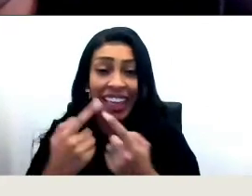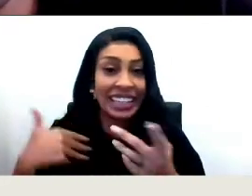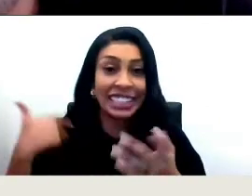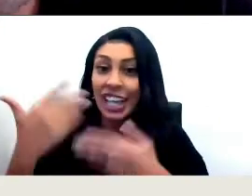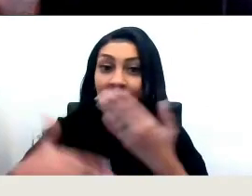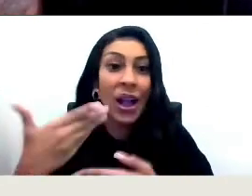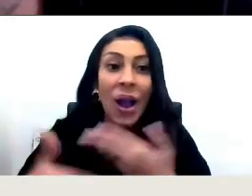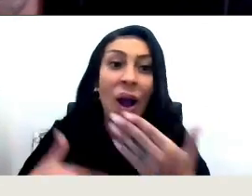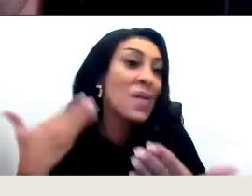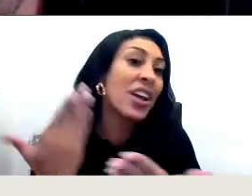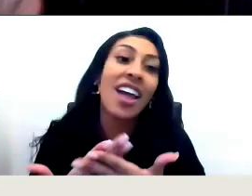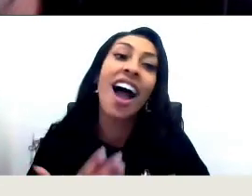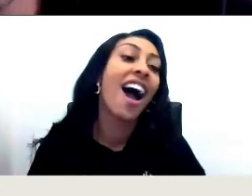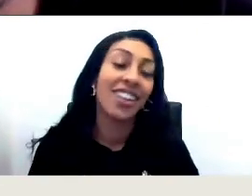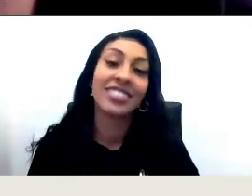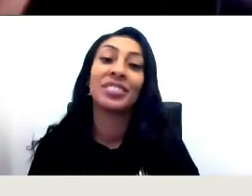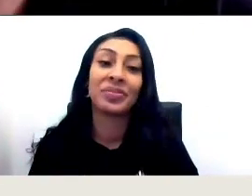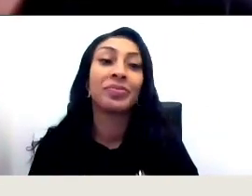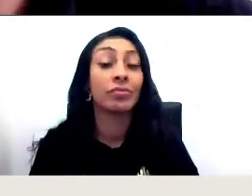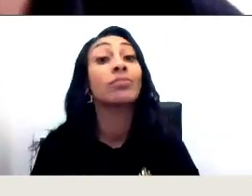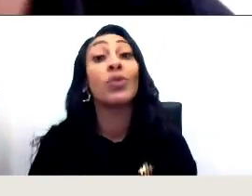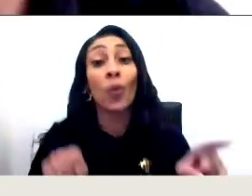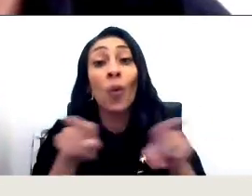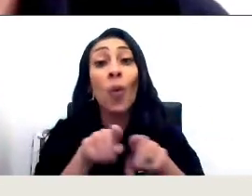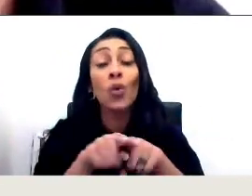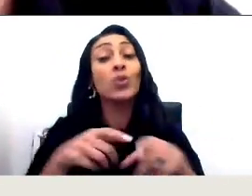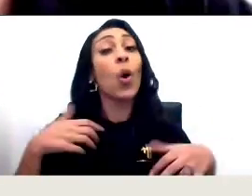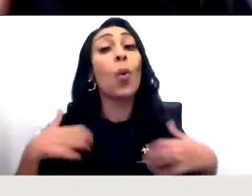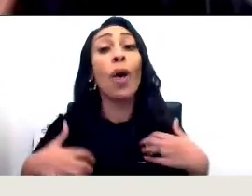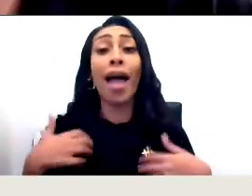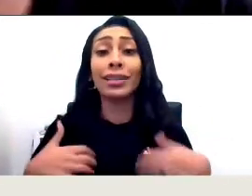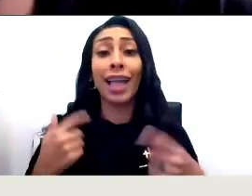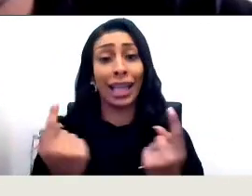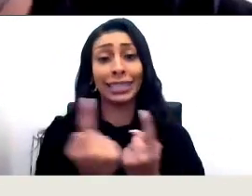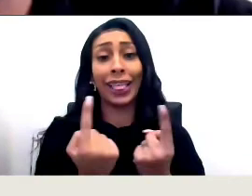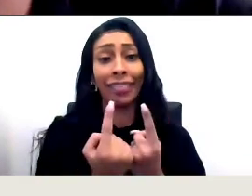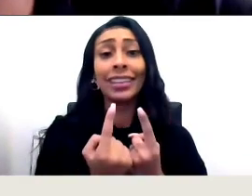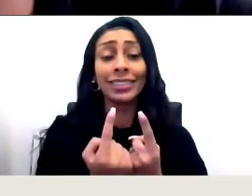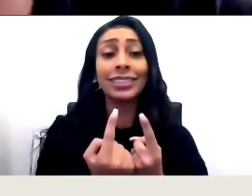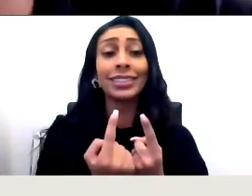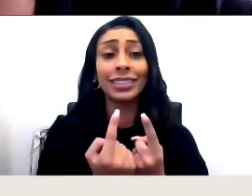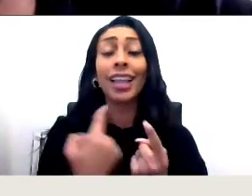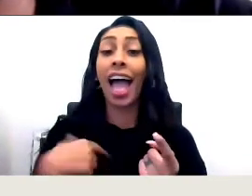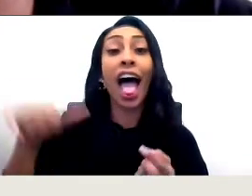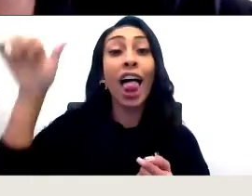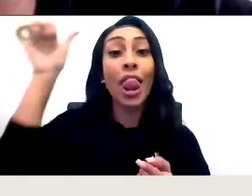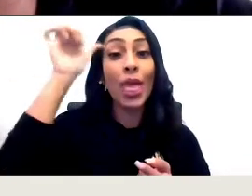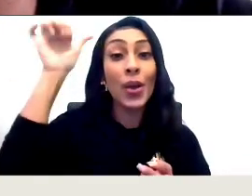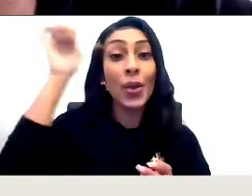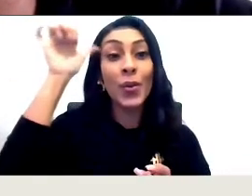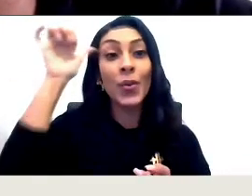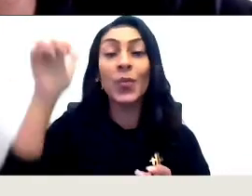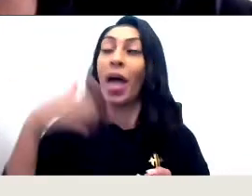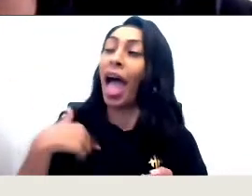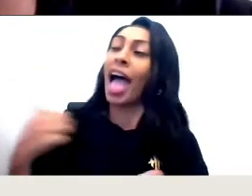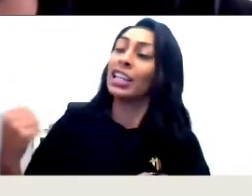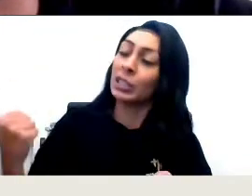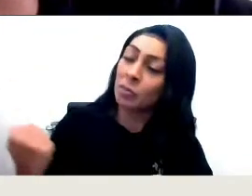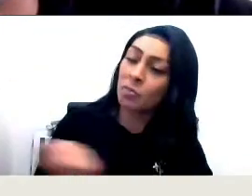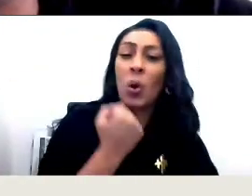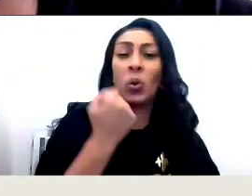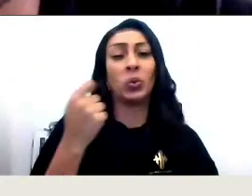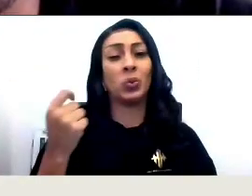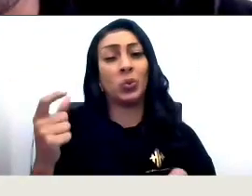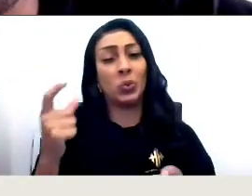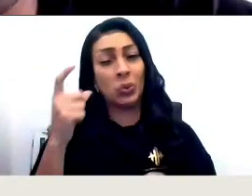but yeah, it's also exciting things. You know, it's things that I knew that I was supposed to do, but I've just